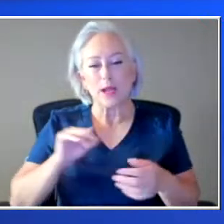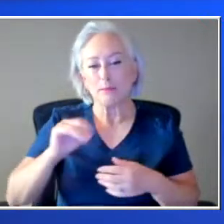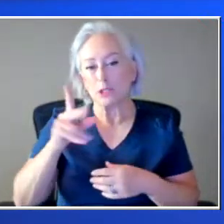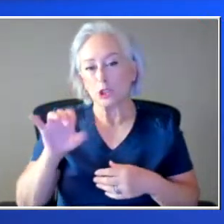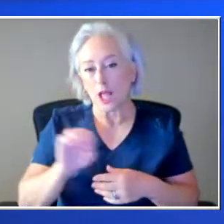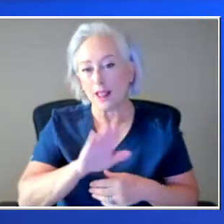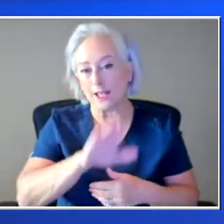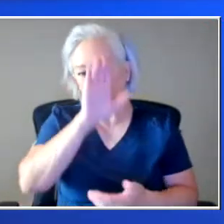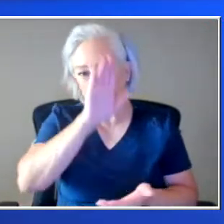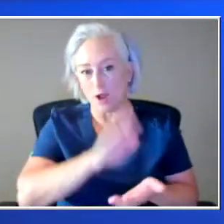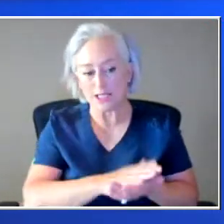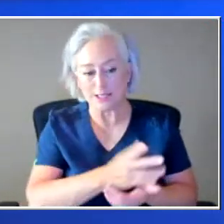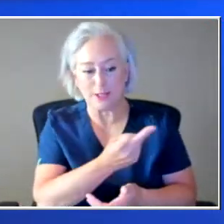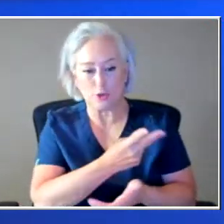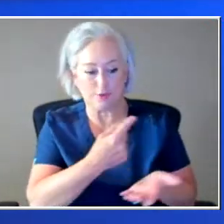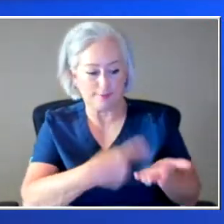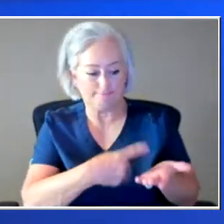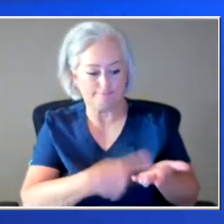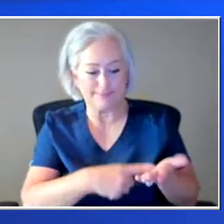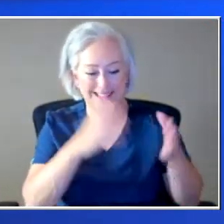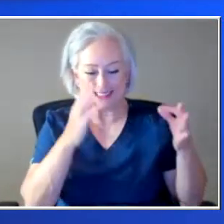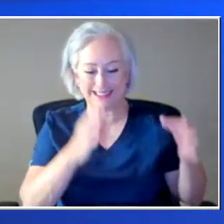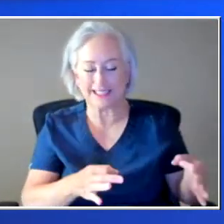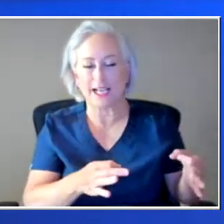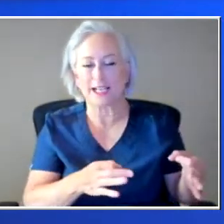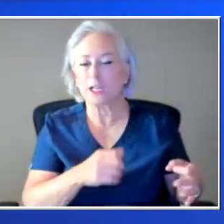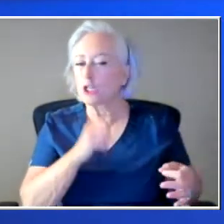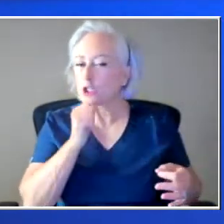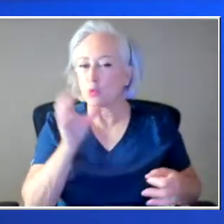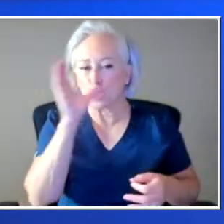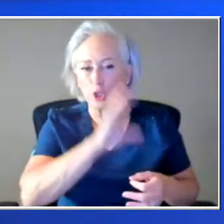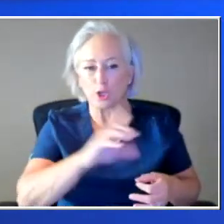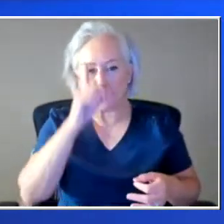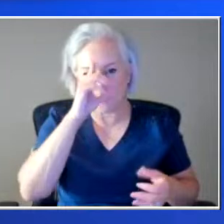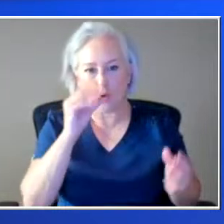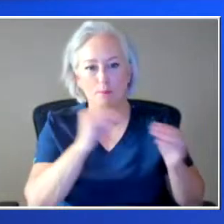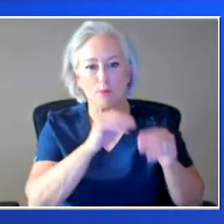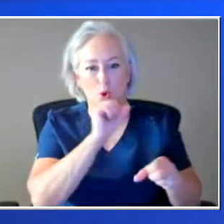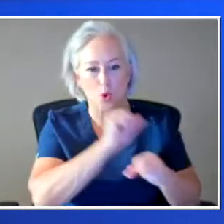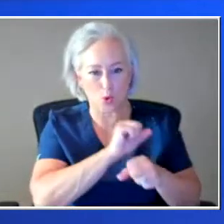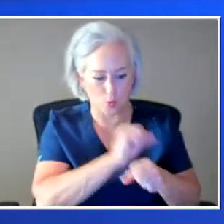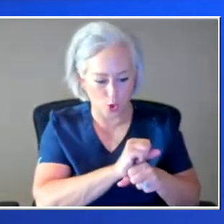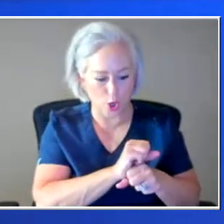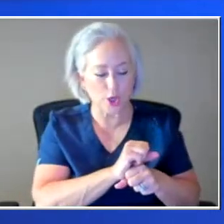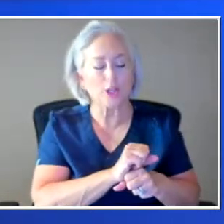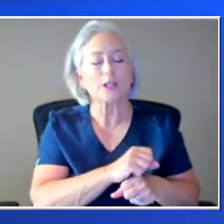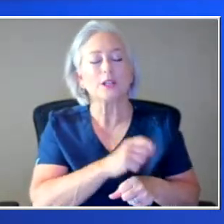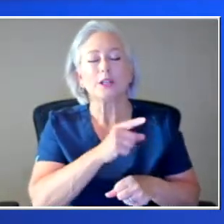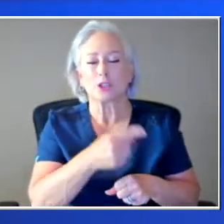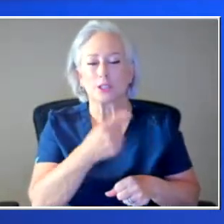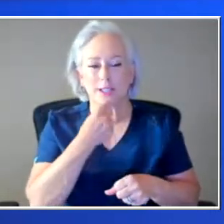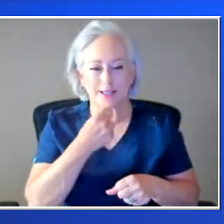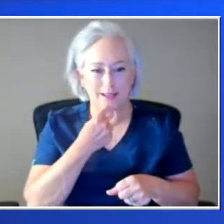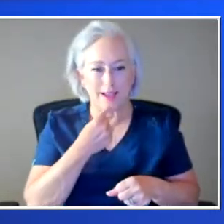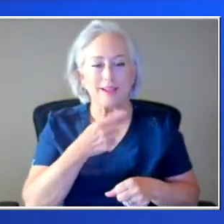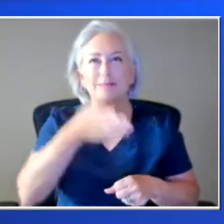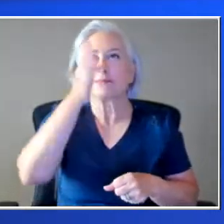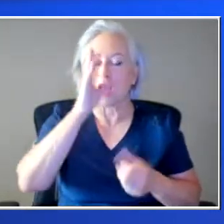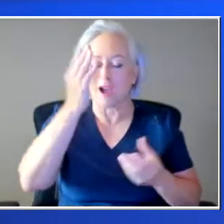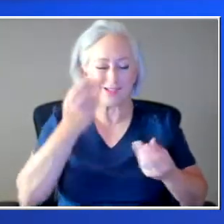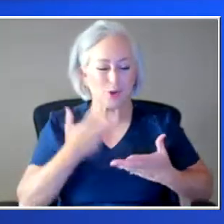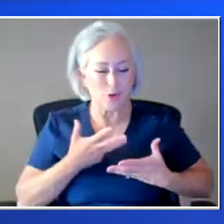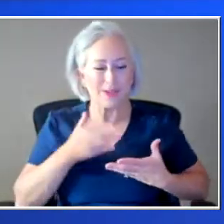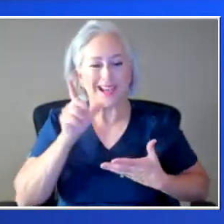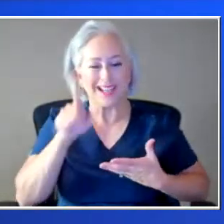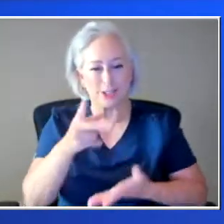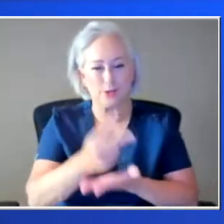seek employment. She was going to take care of me. She said God told her to come and take care of her sister. That was her job. Yes, and